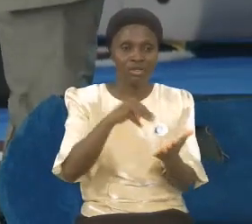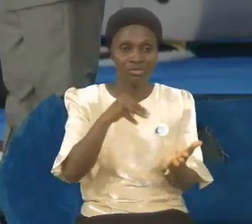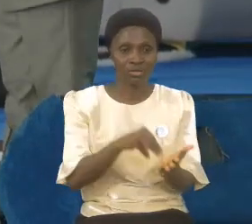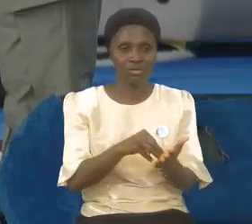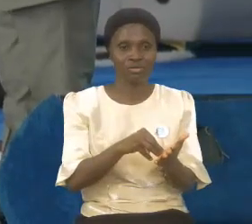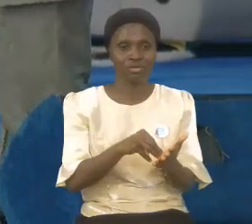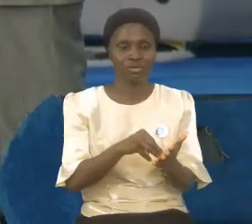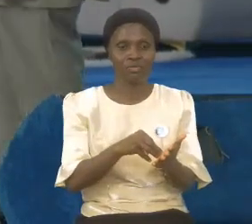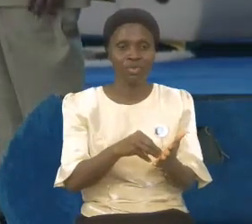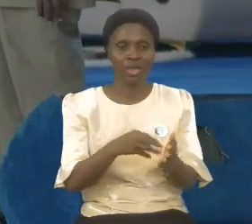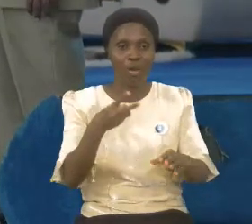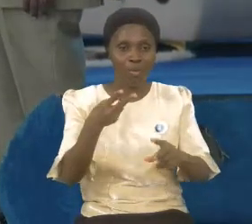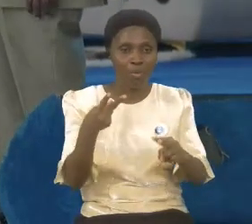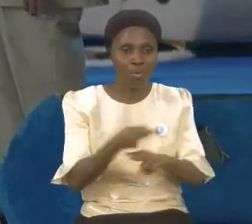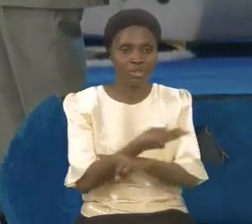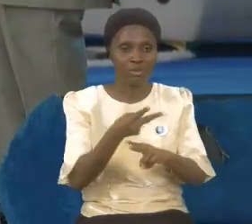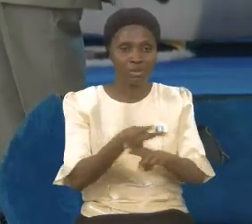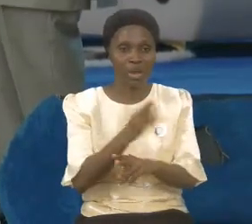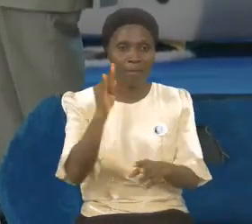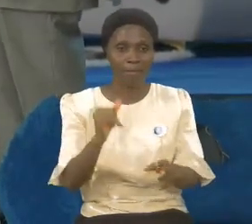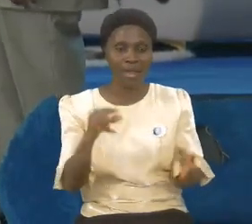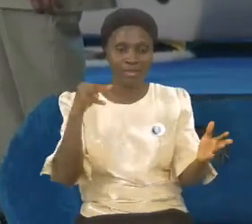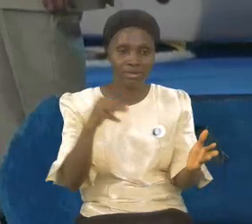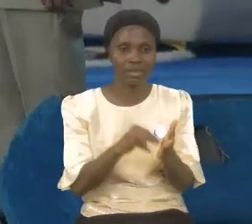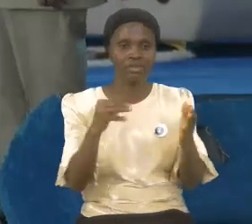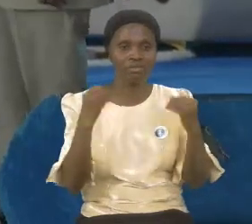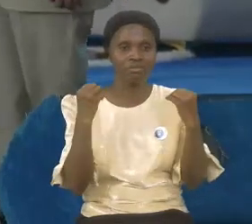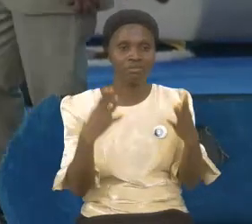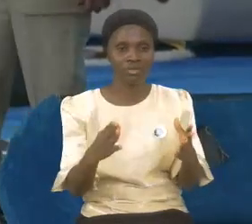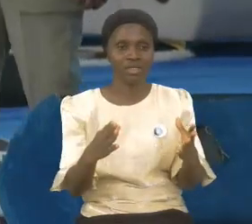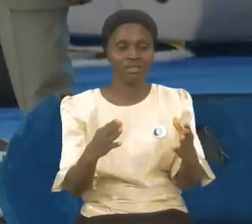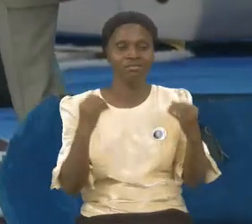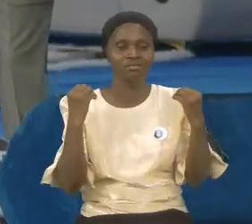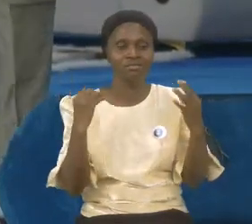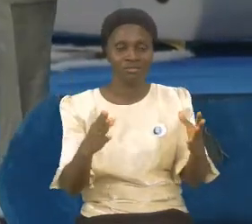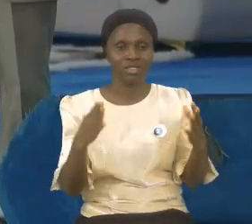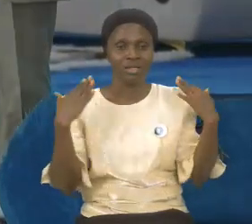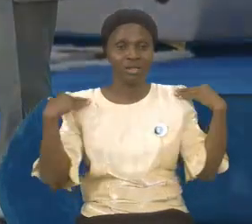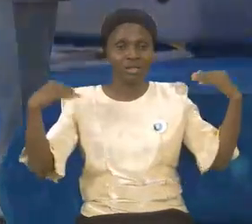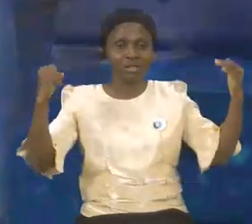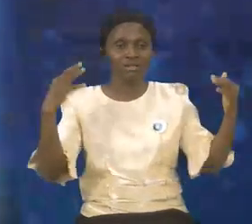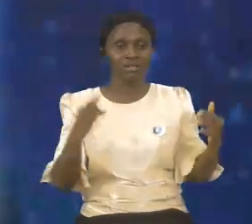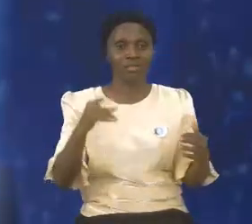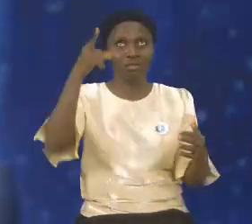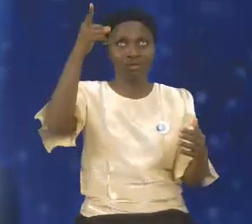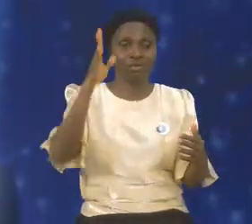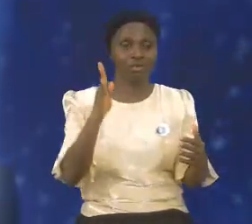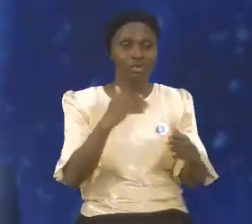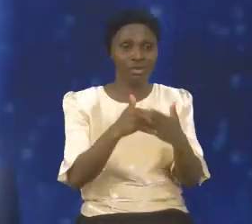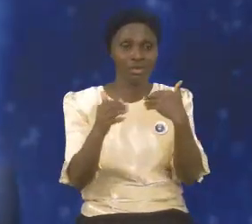and thousands and thousands. Innumerable angels of God in heaven,